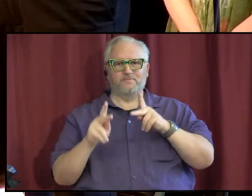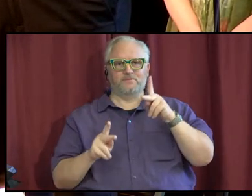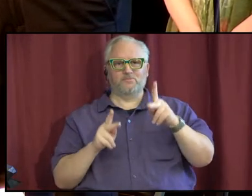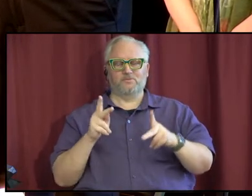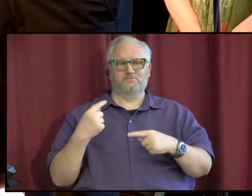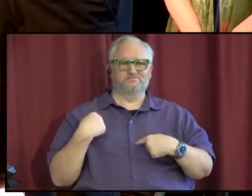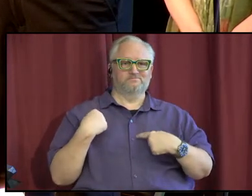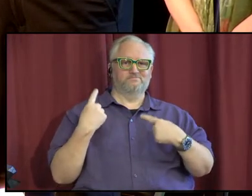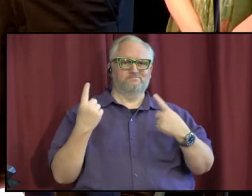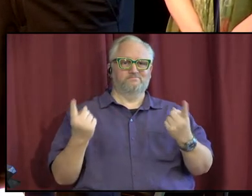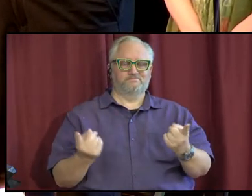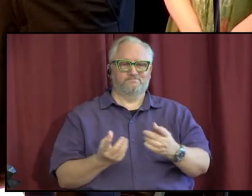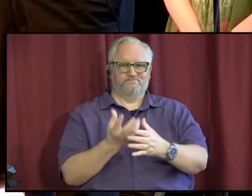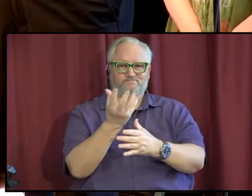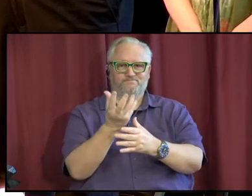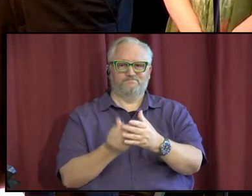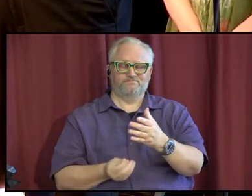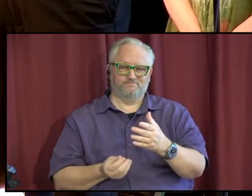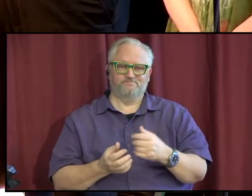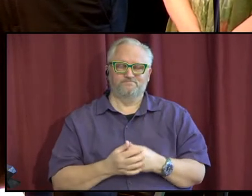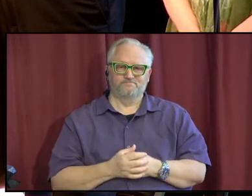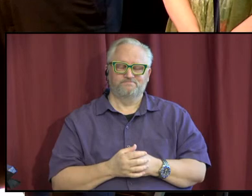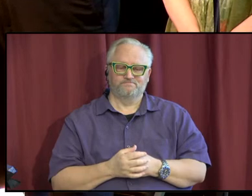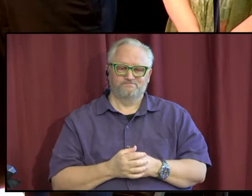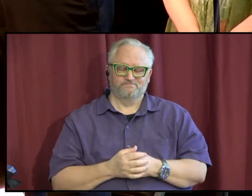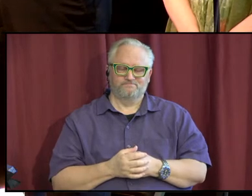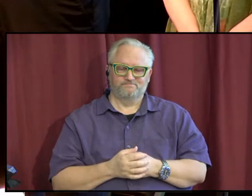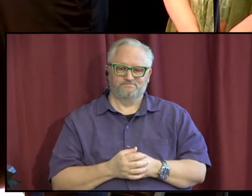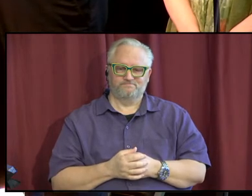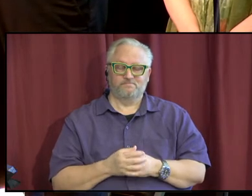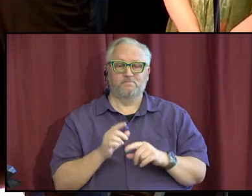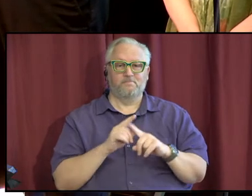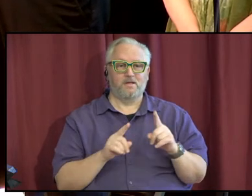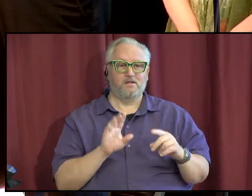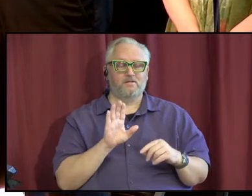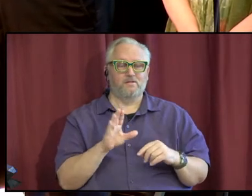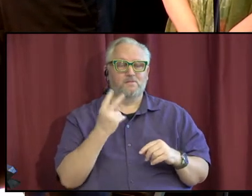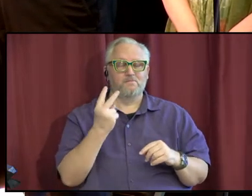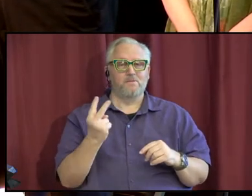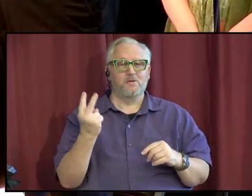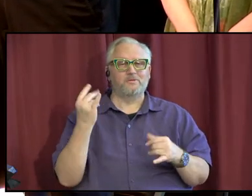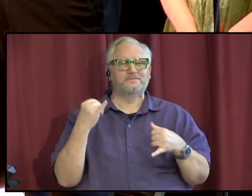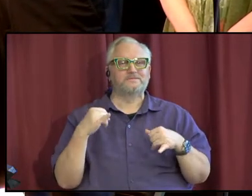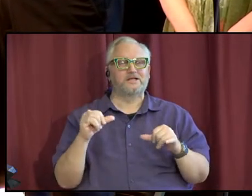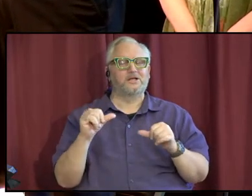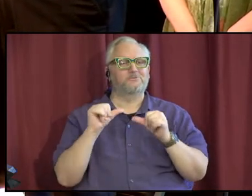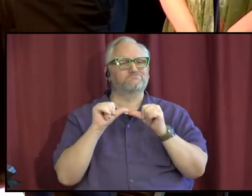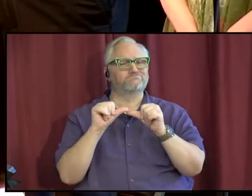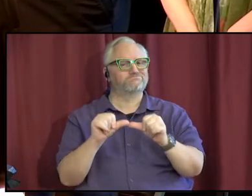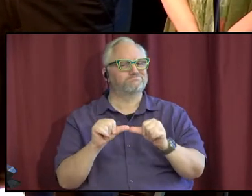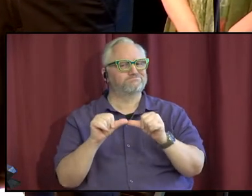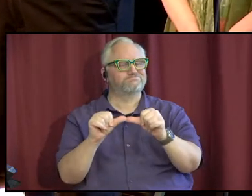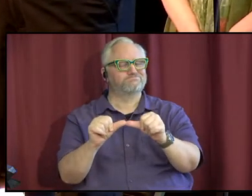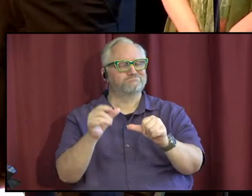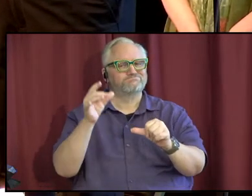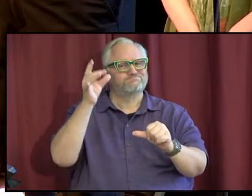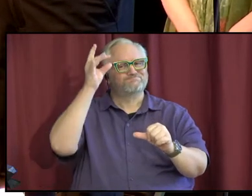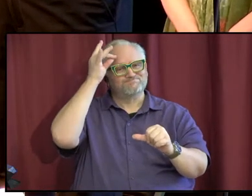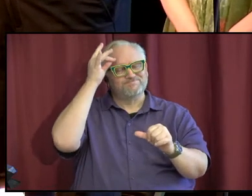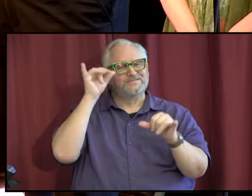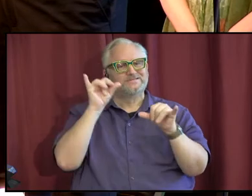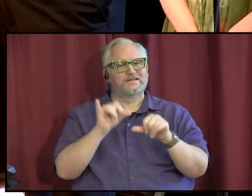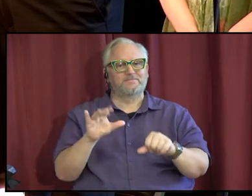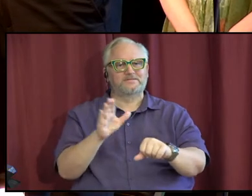who have left this earthly plane, but whose memories linger on like the